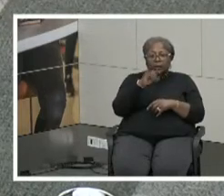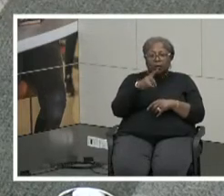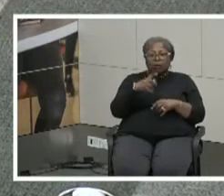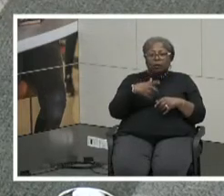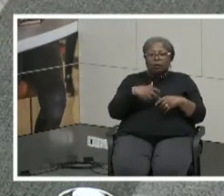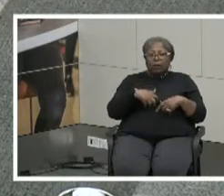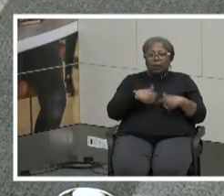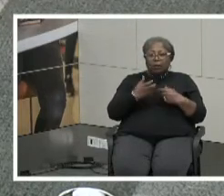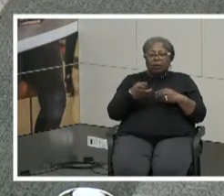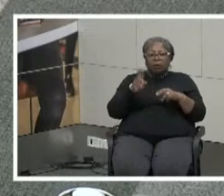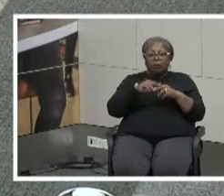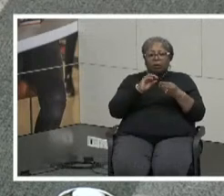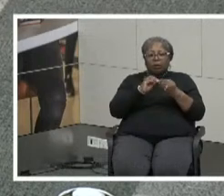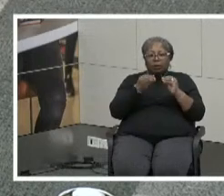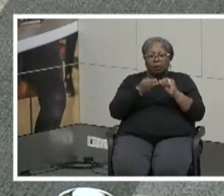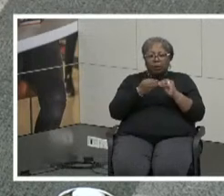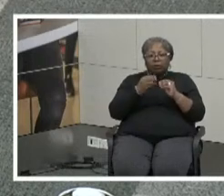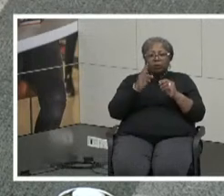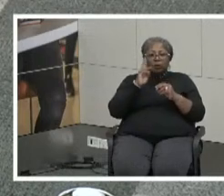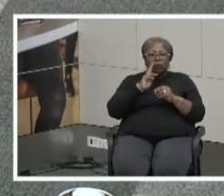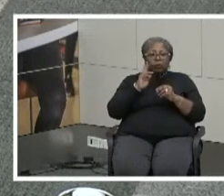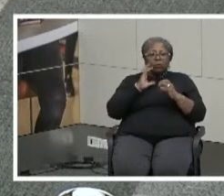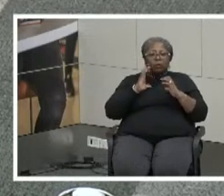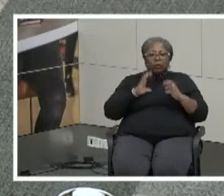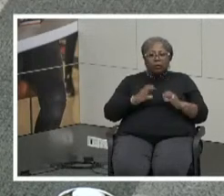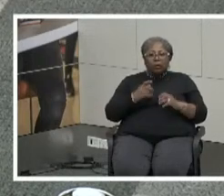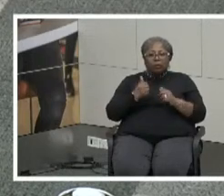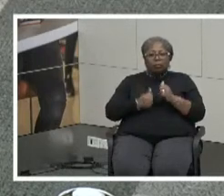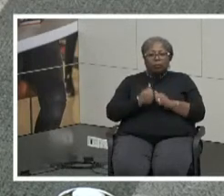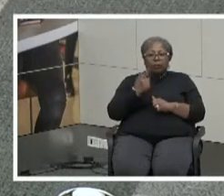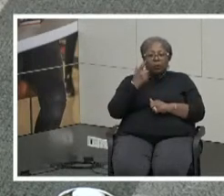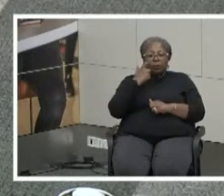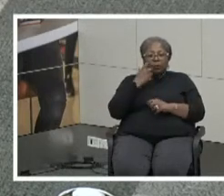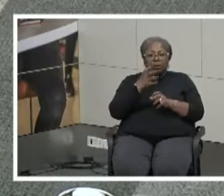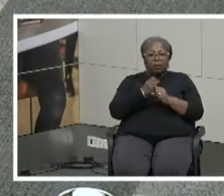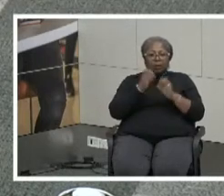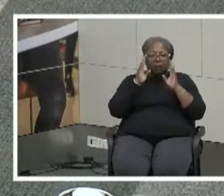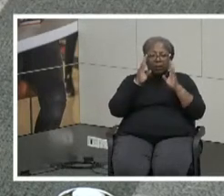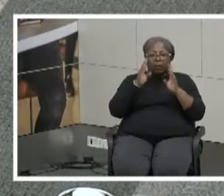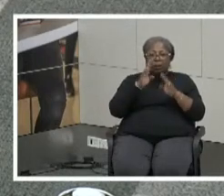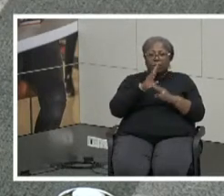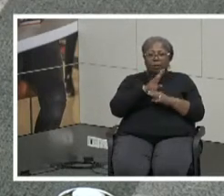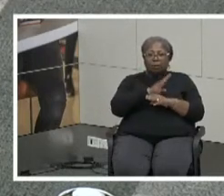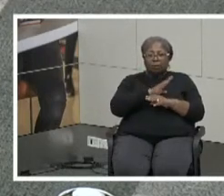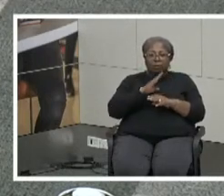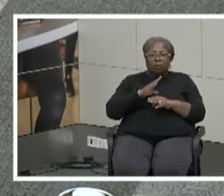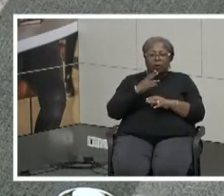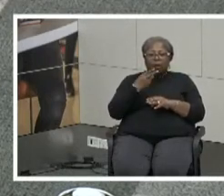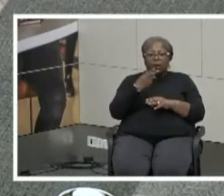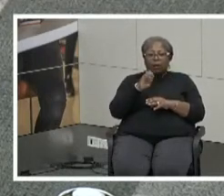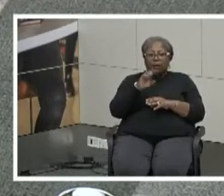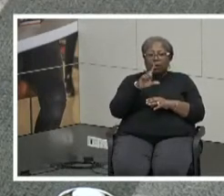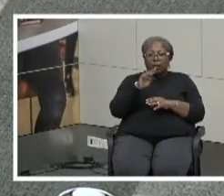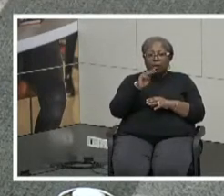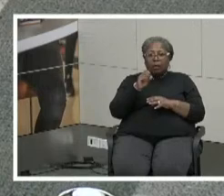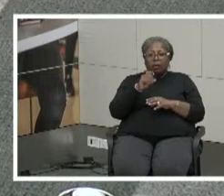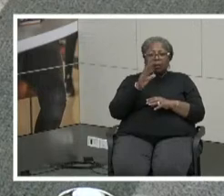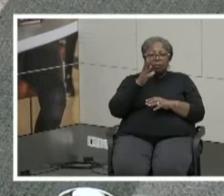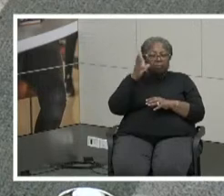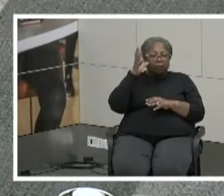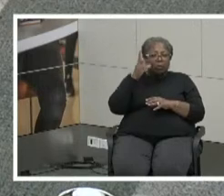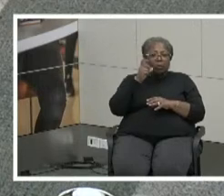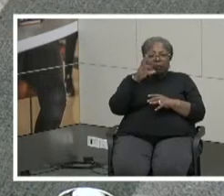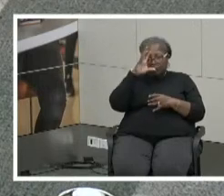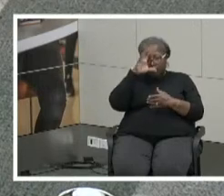anger an increasing number of Houston citizens most recently you've caught the attention of Wharton and Helm's parents and others who believe in additive